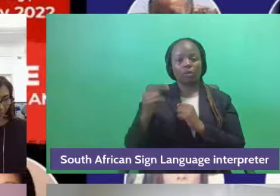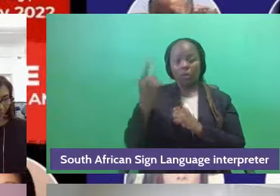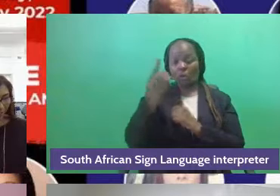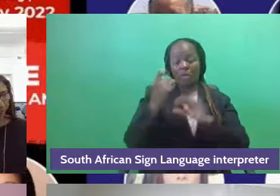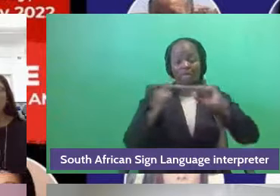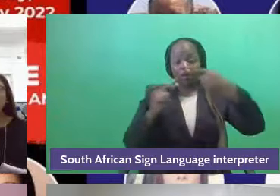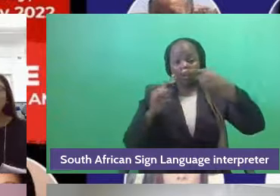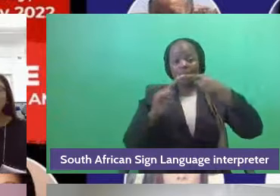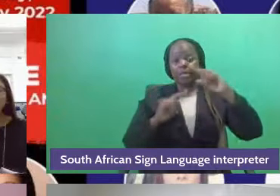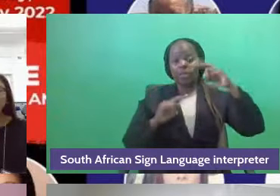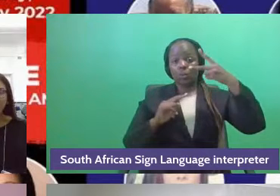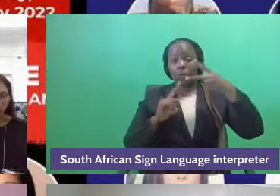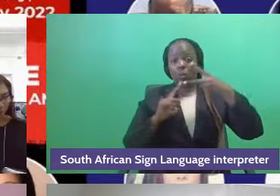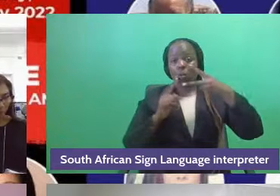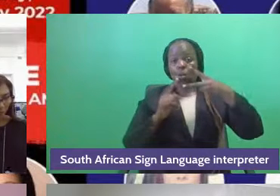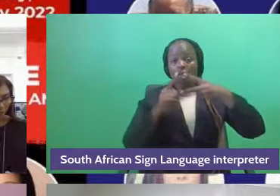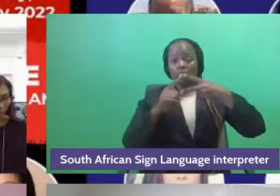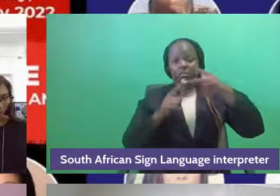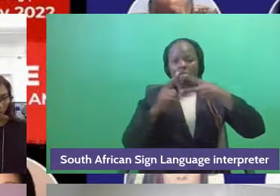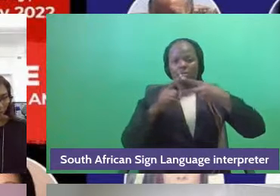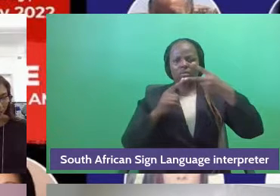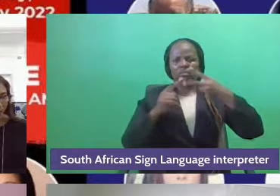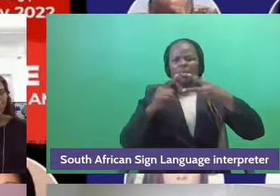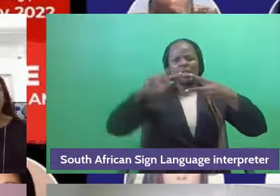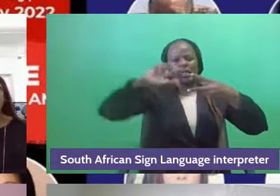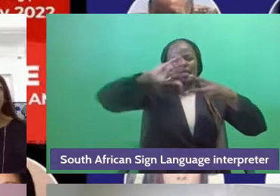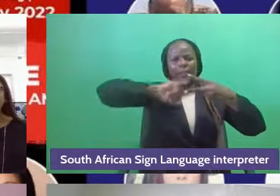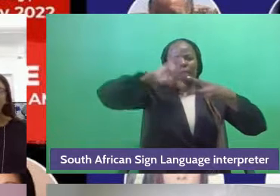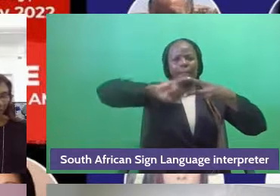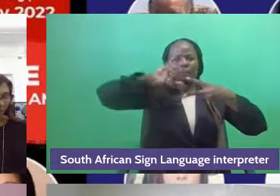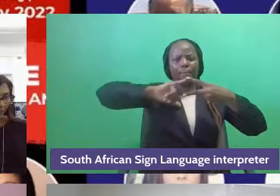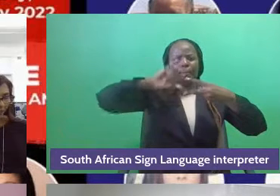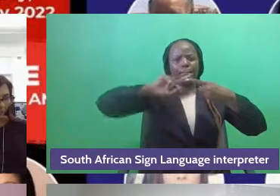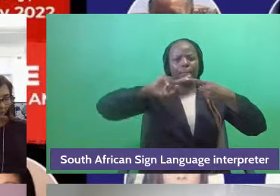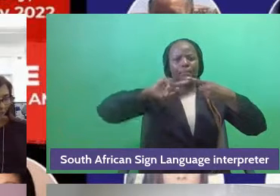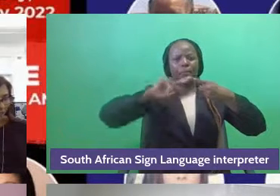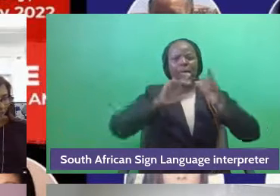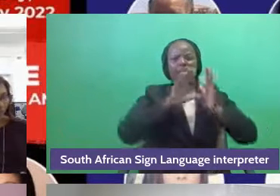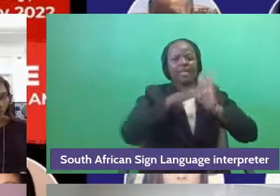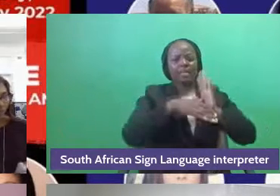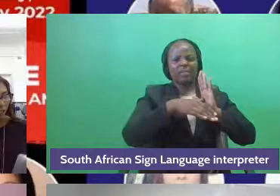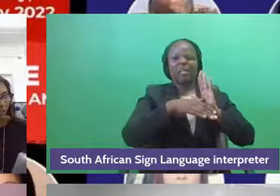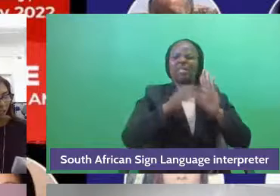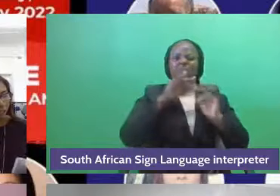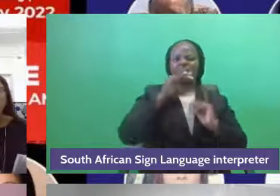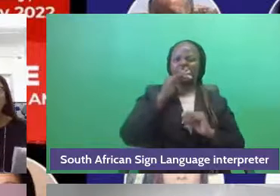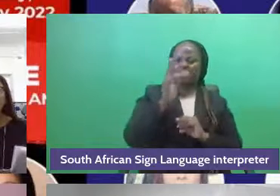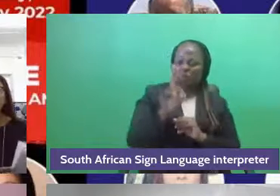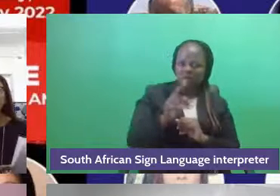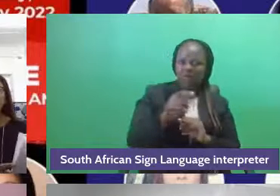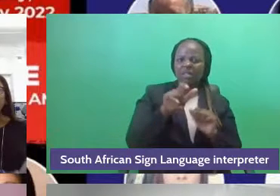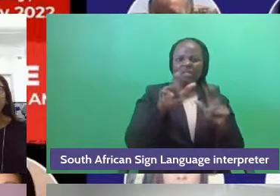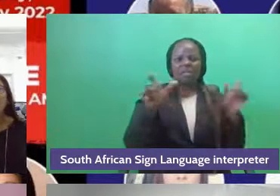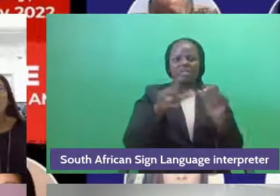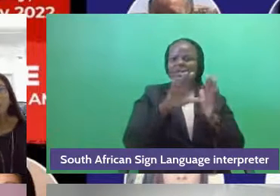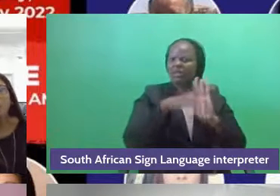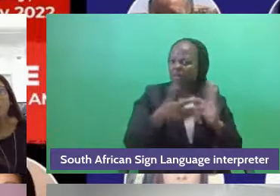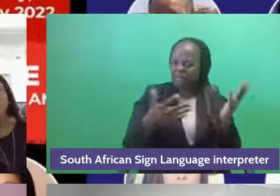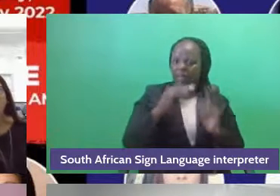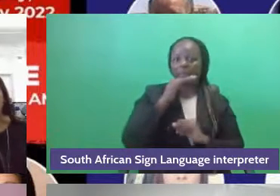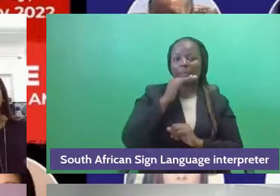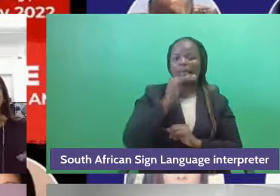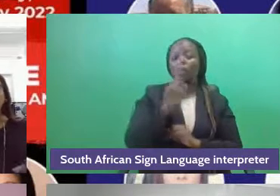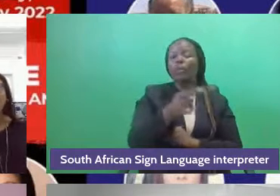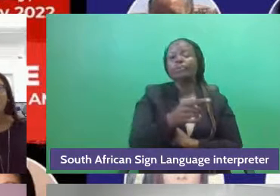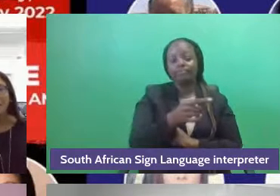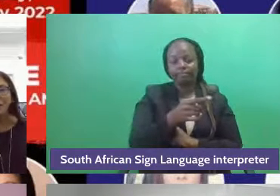the second do overlap to some extent. What is disability and who are persons with disabilities? So I didn't want